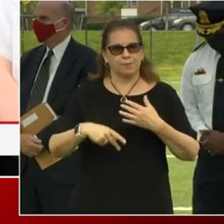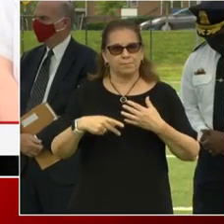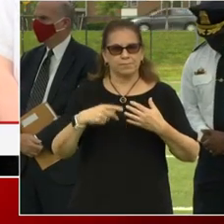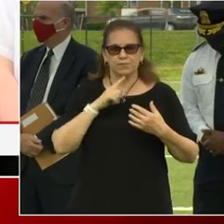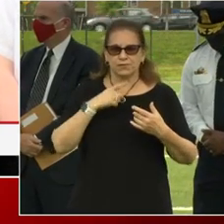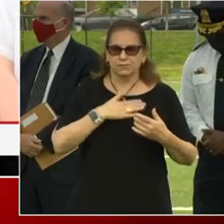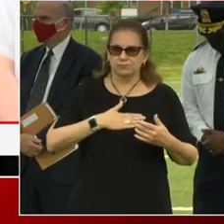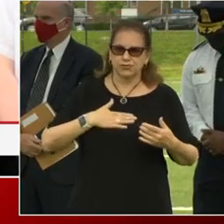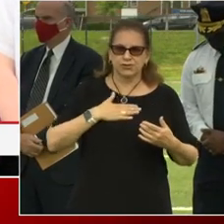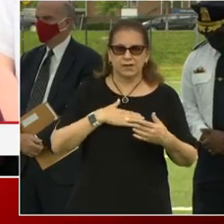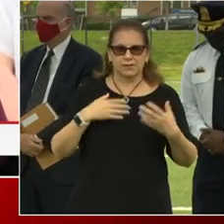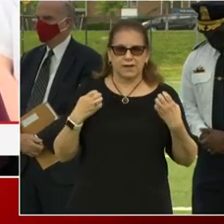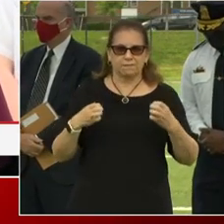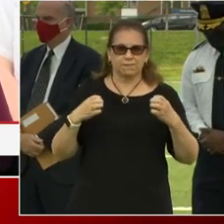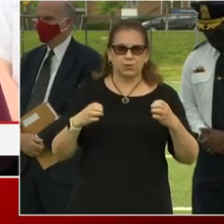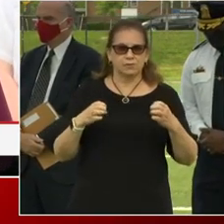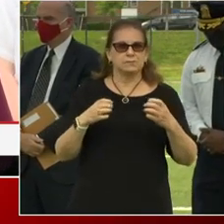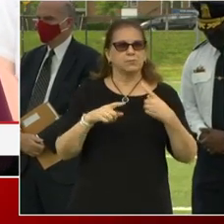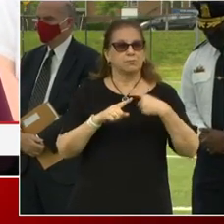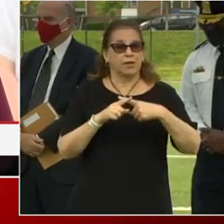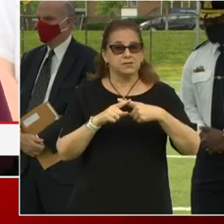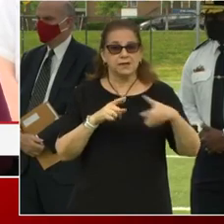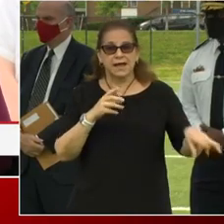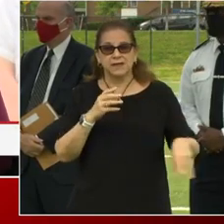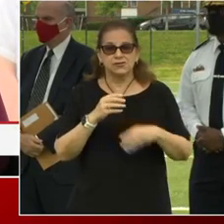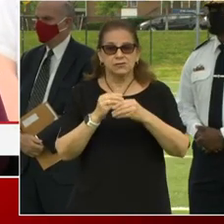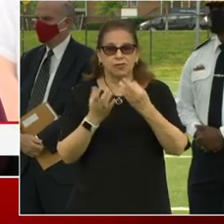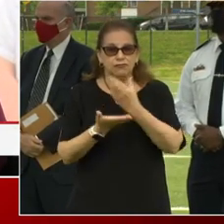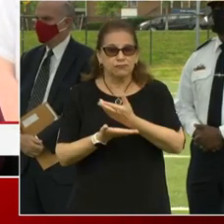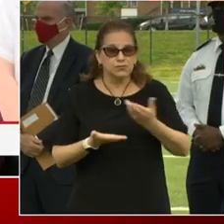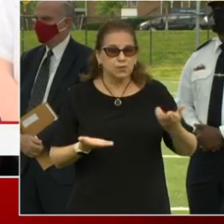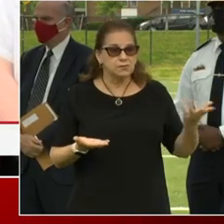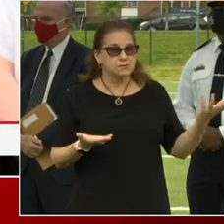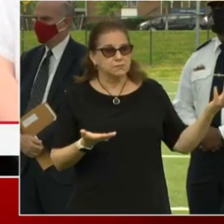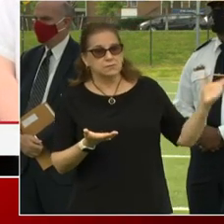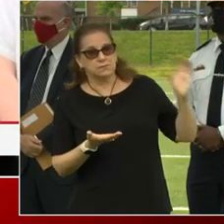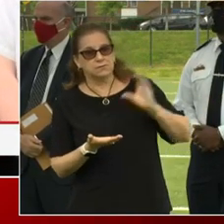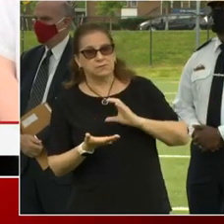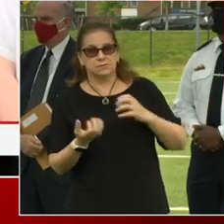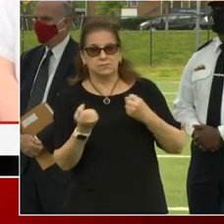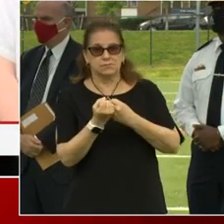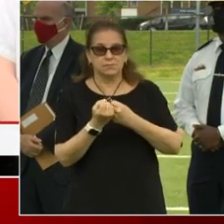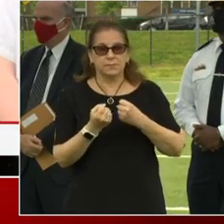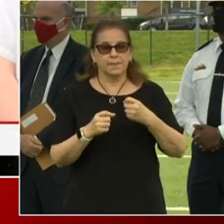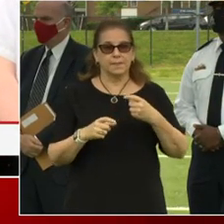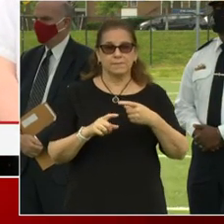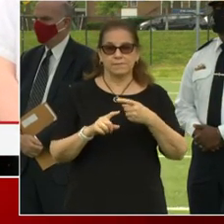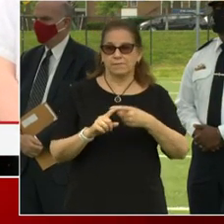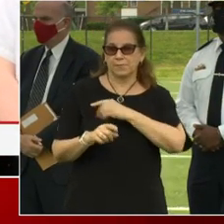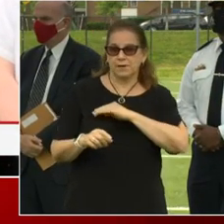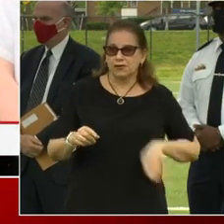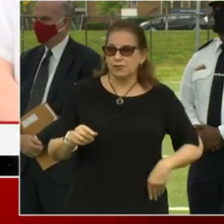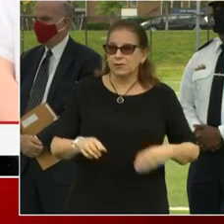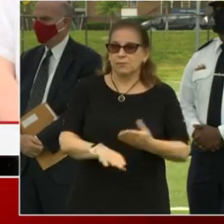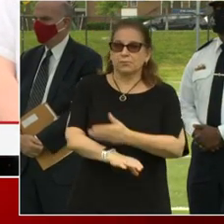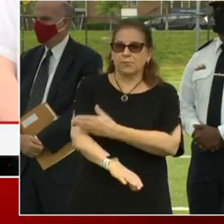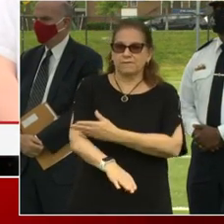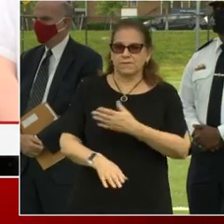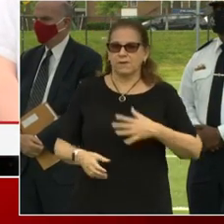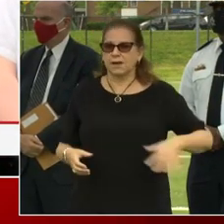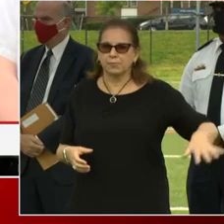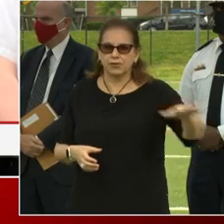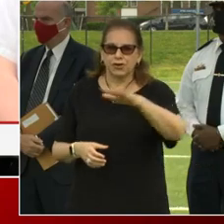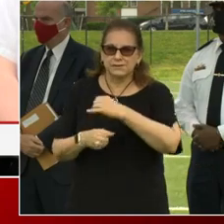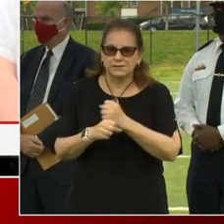to bring additional resources to communities like mine to help improve not only the safety but the well-being of